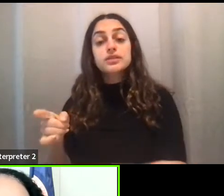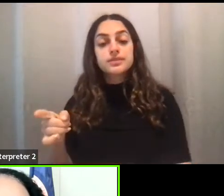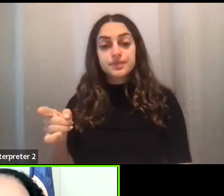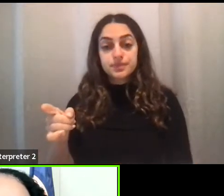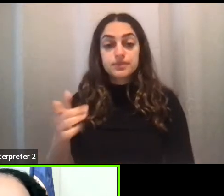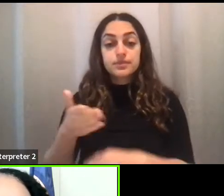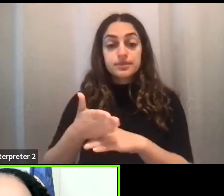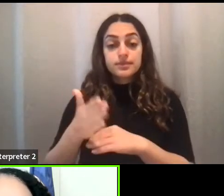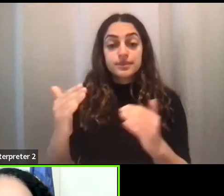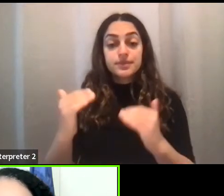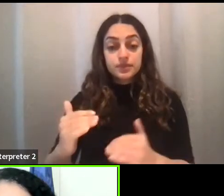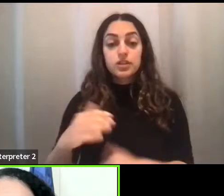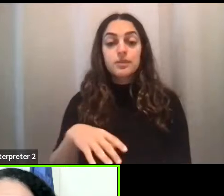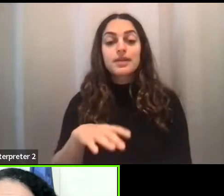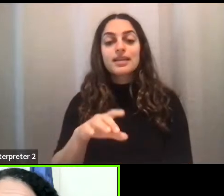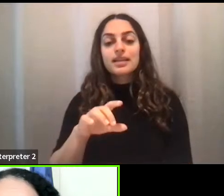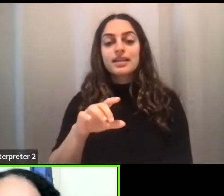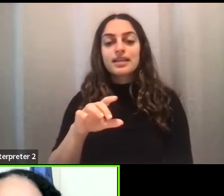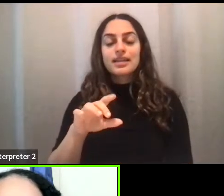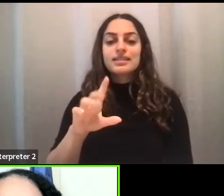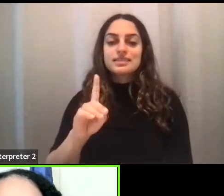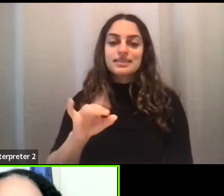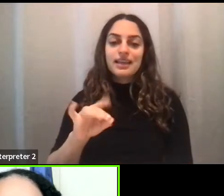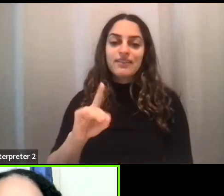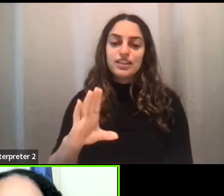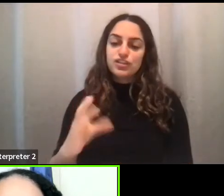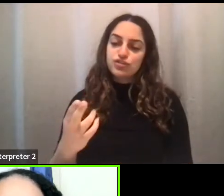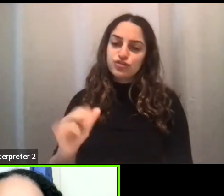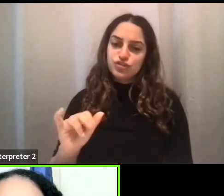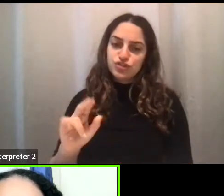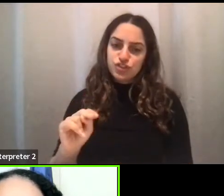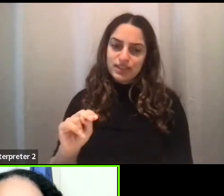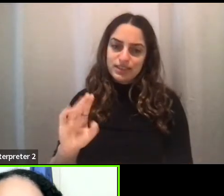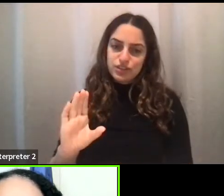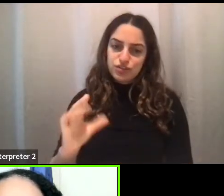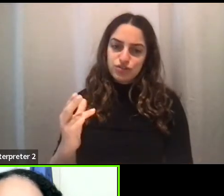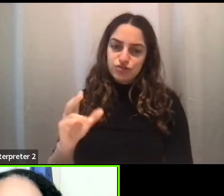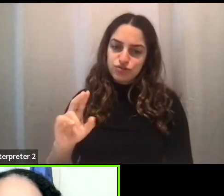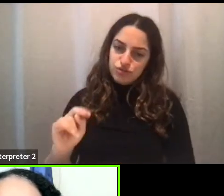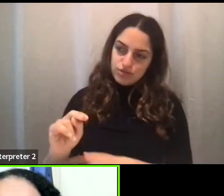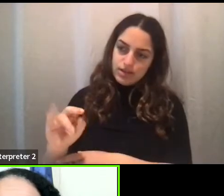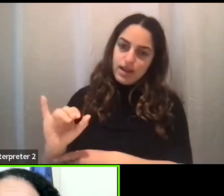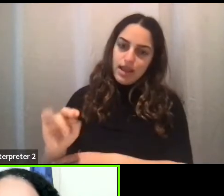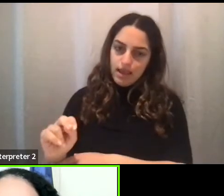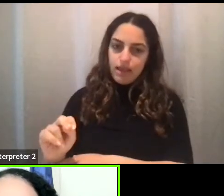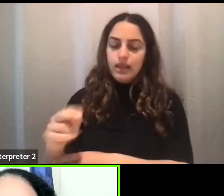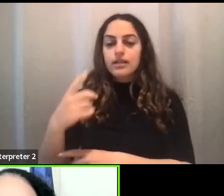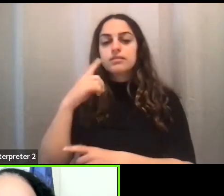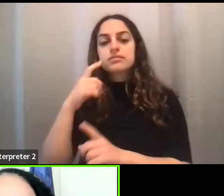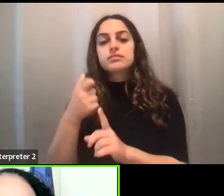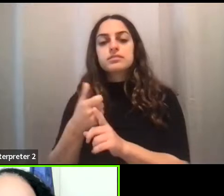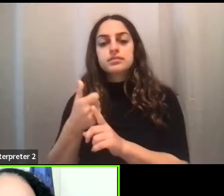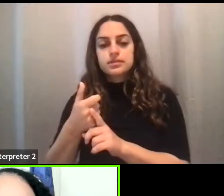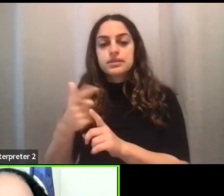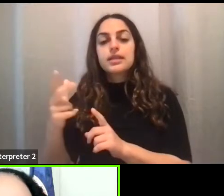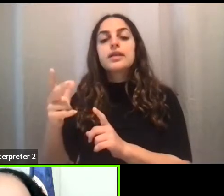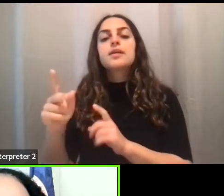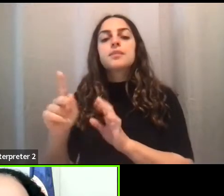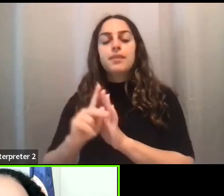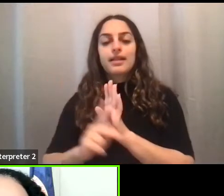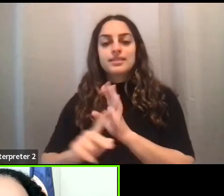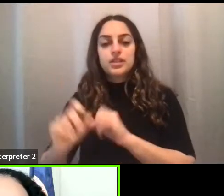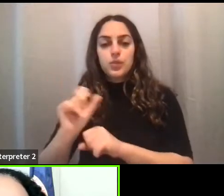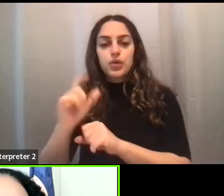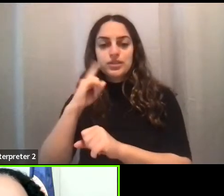be david chin chen who serves as the policy director for workers defense projects where he collaborates with